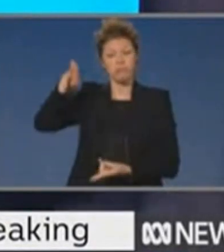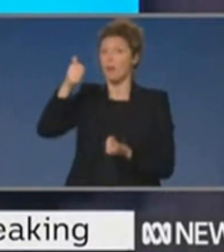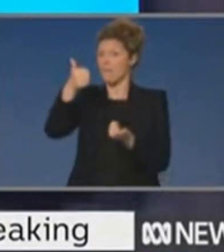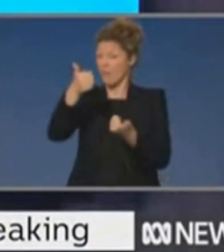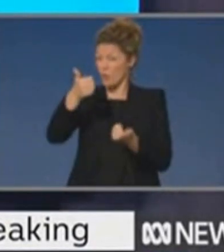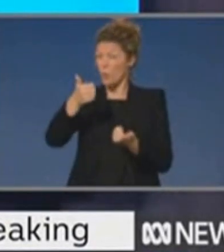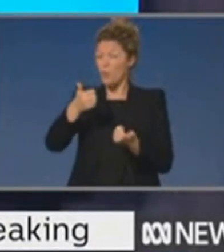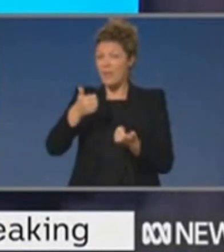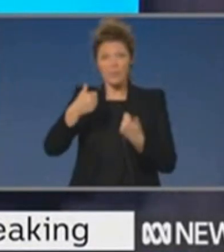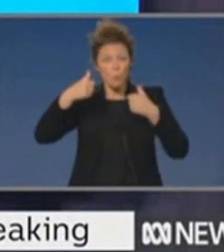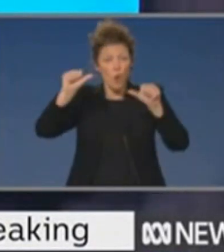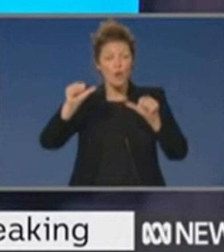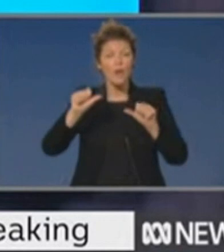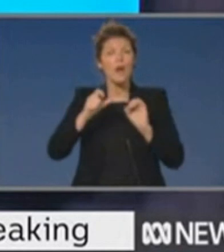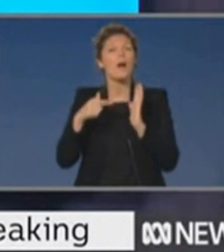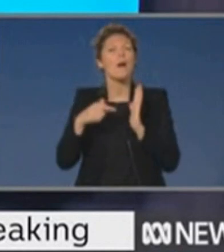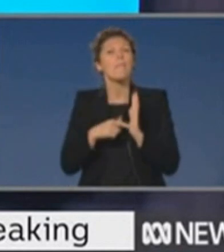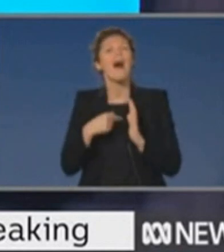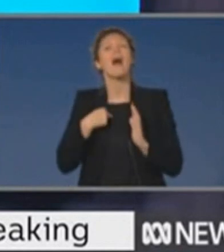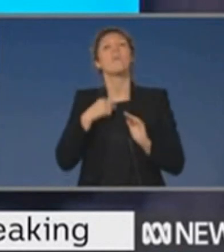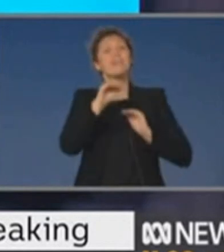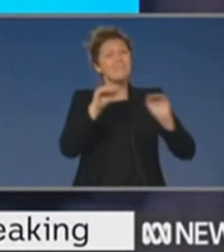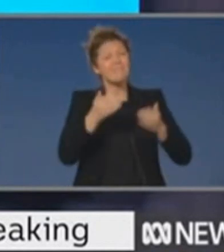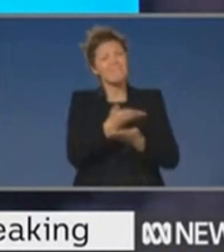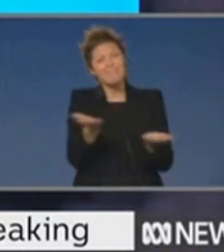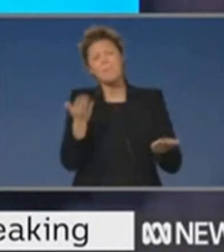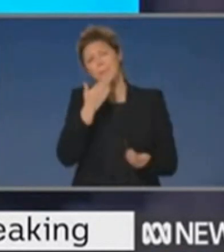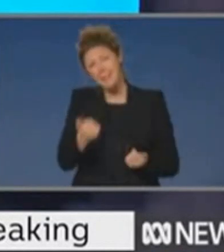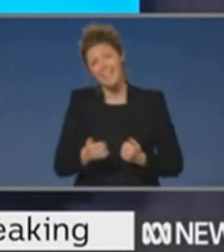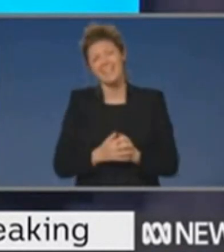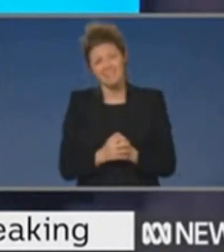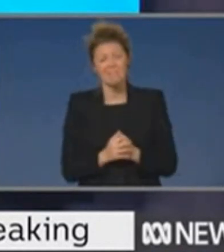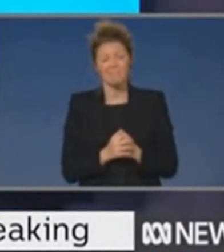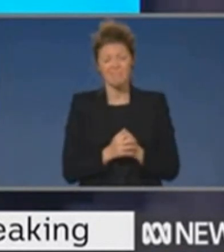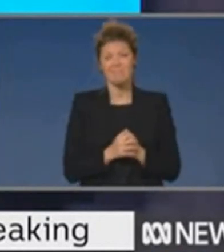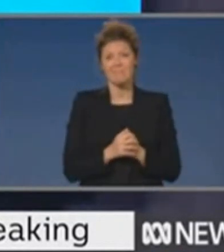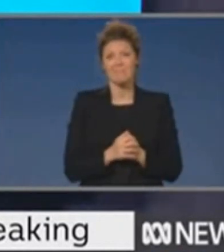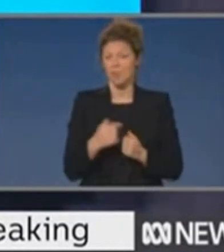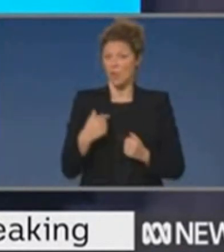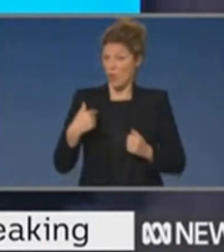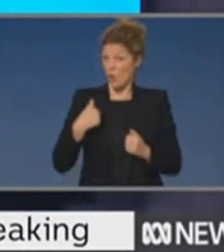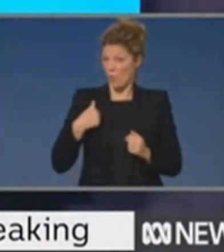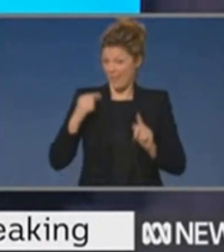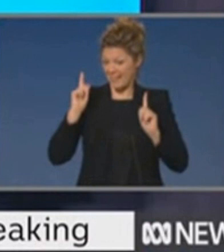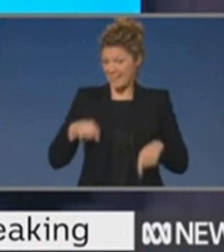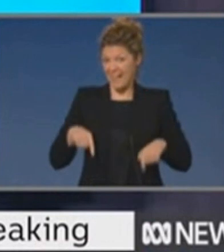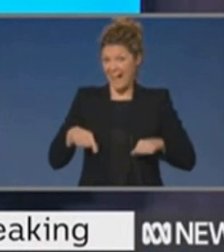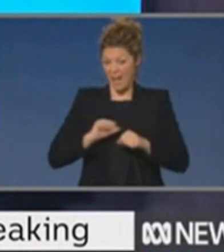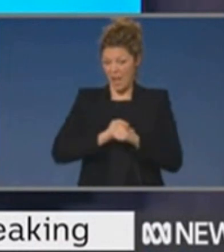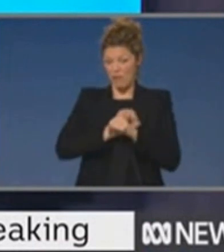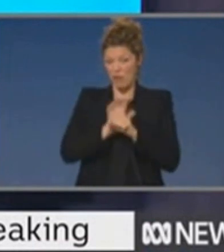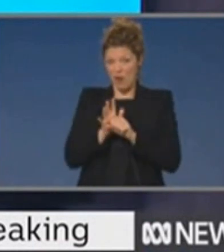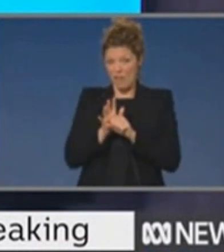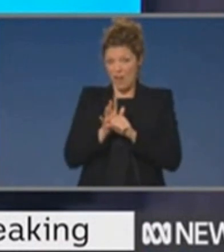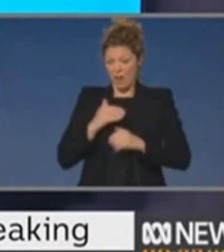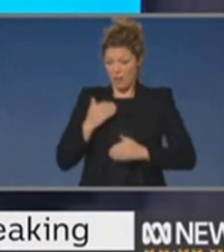we do, and I do this as a call out to all Australians, we did come into this scenario, we did